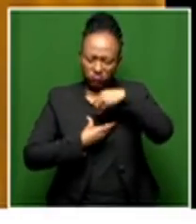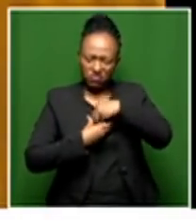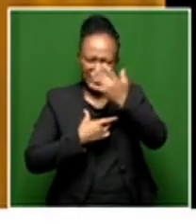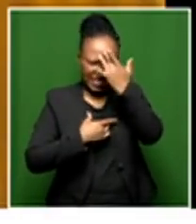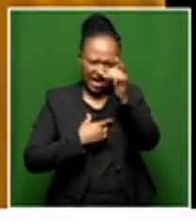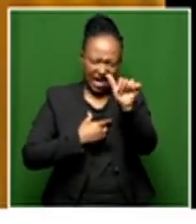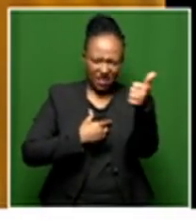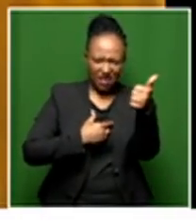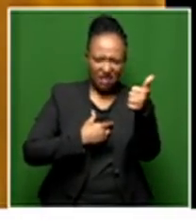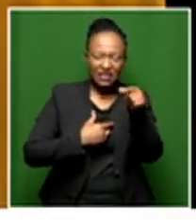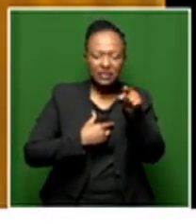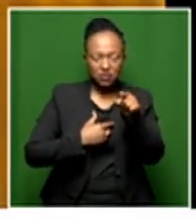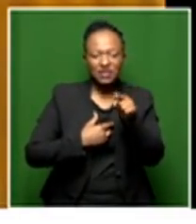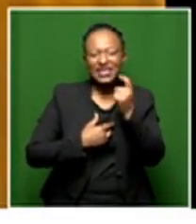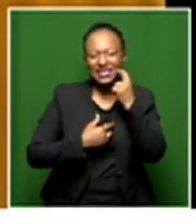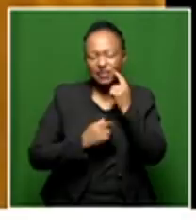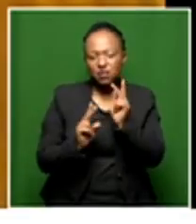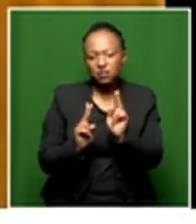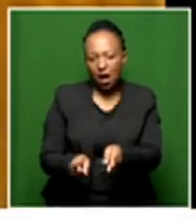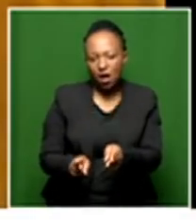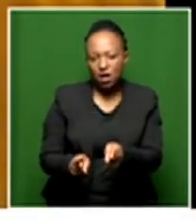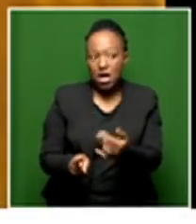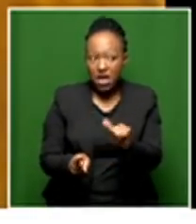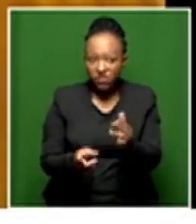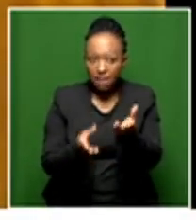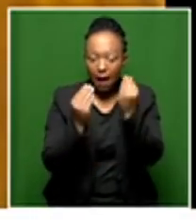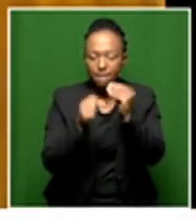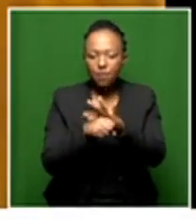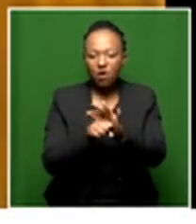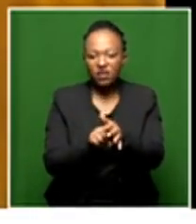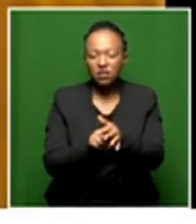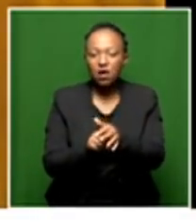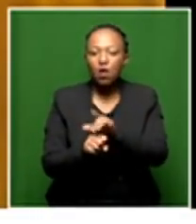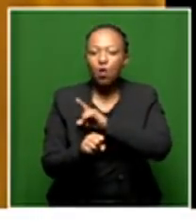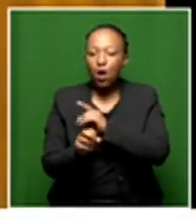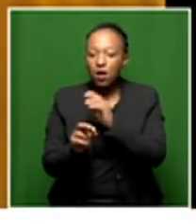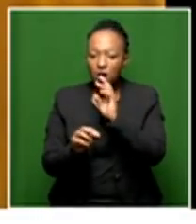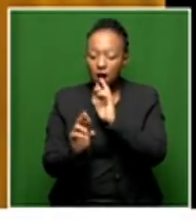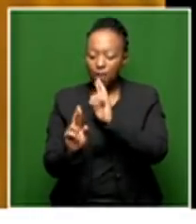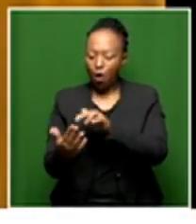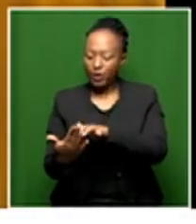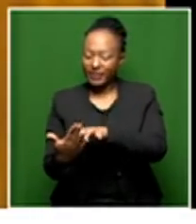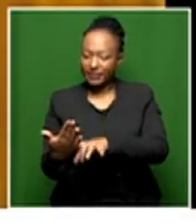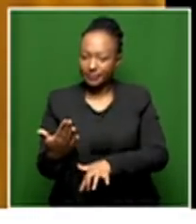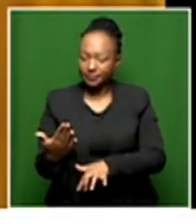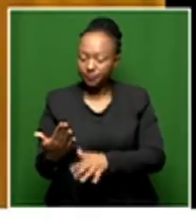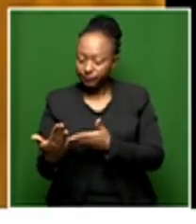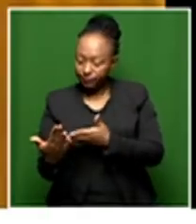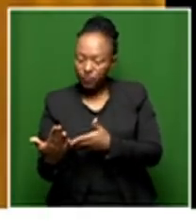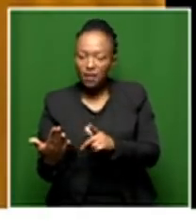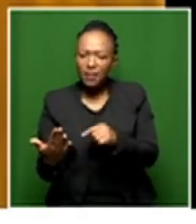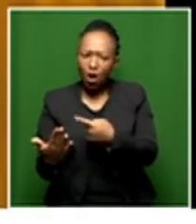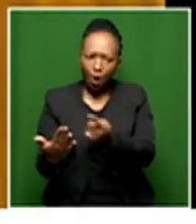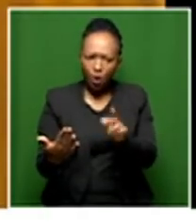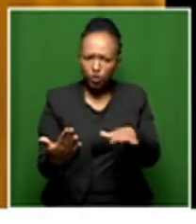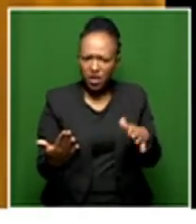likely to die when they have COVID. Because what we see in the report, we don't have data on all the